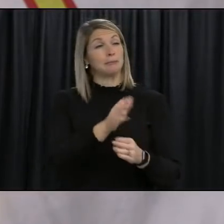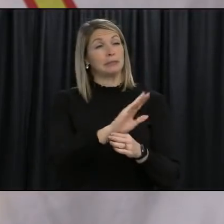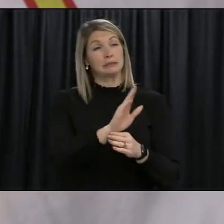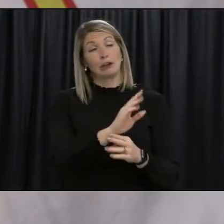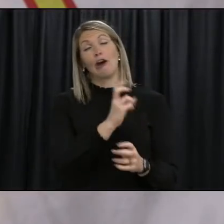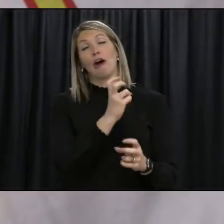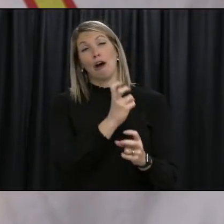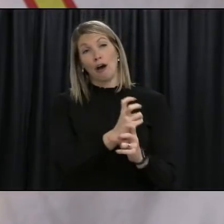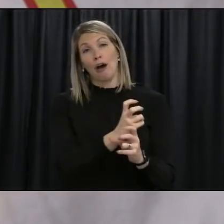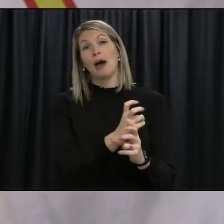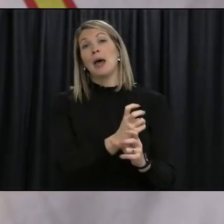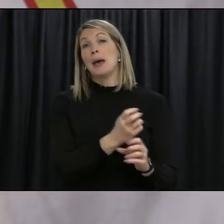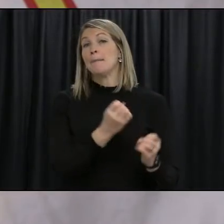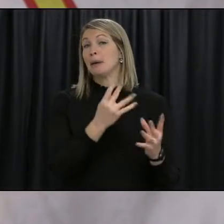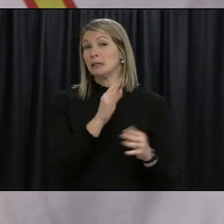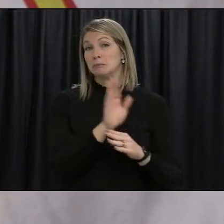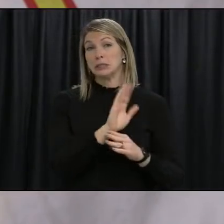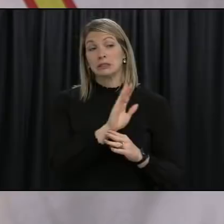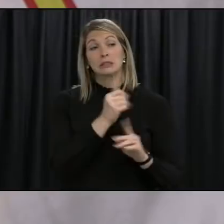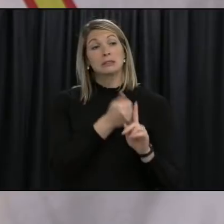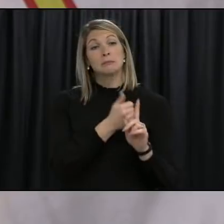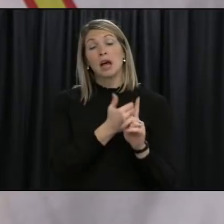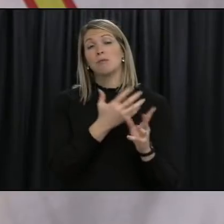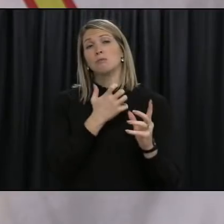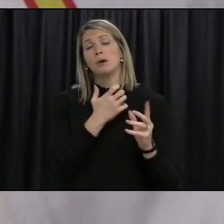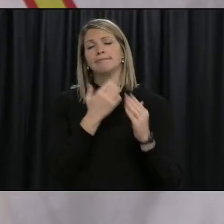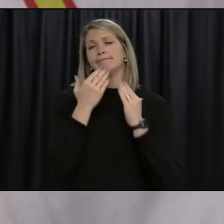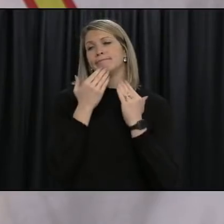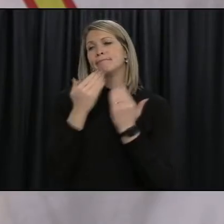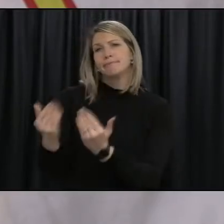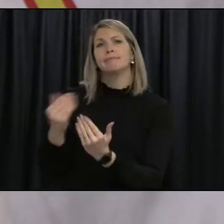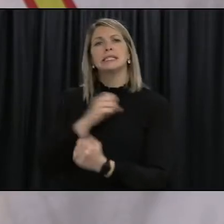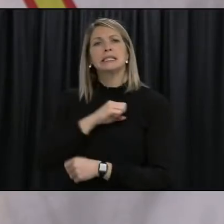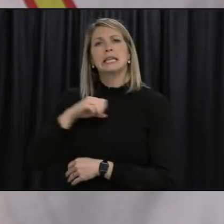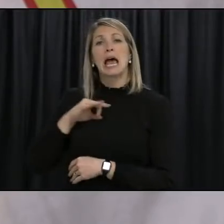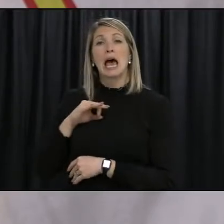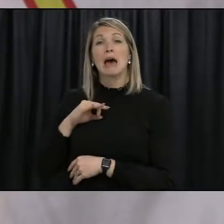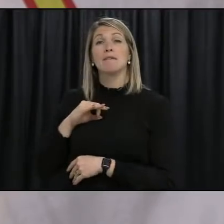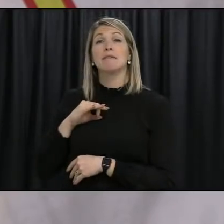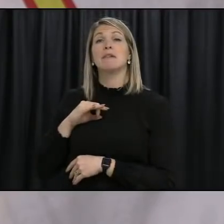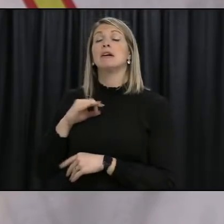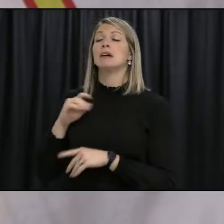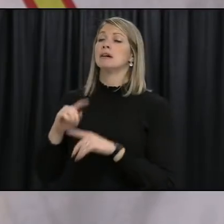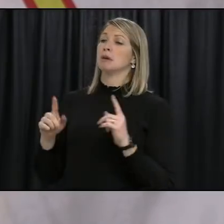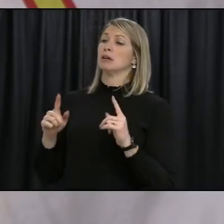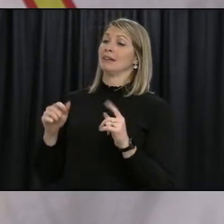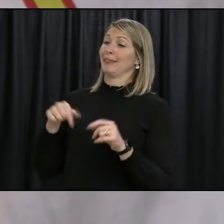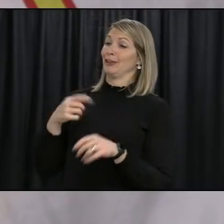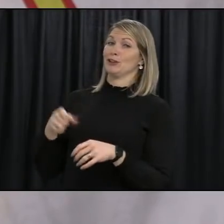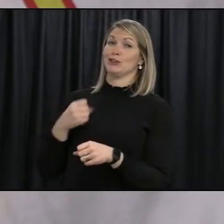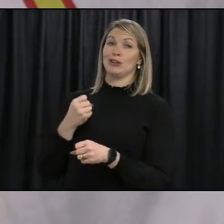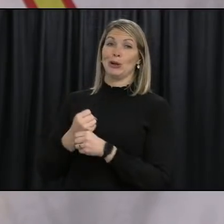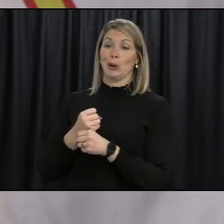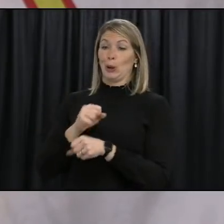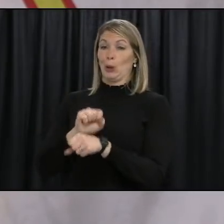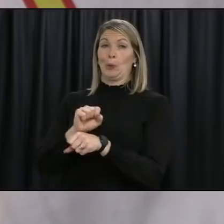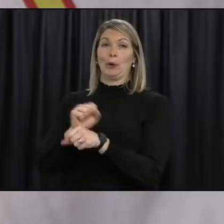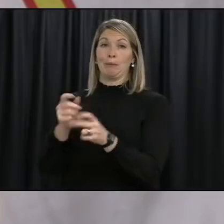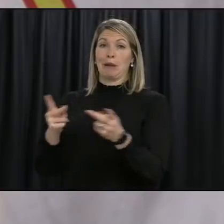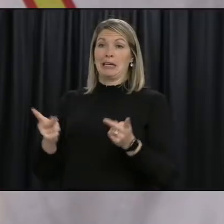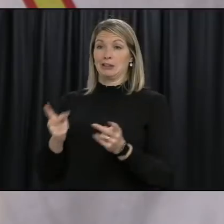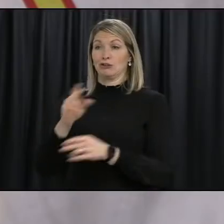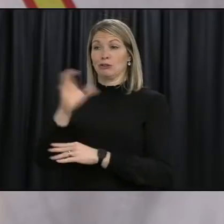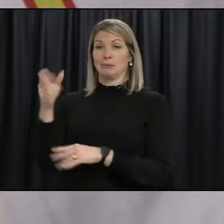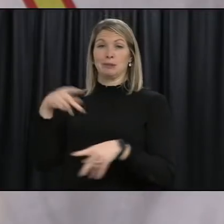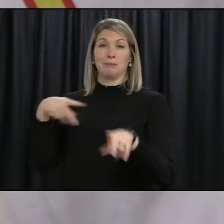to recognize and thank employees for their contributions, hosting a workplace Christmas party this year is not really the way to do